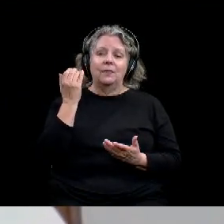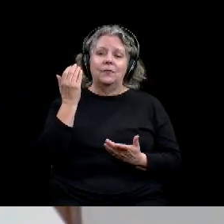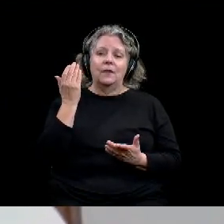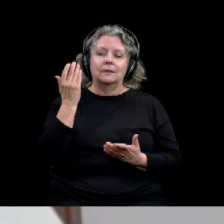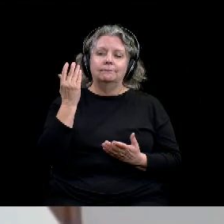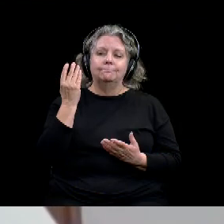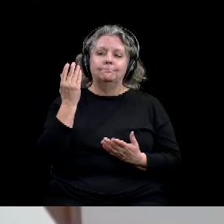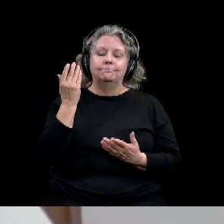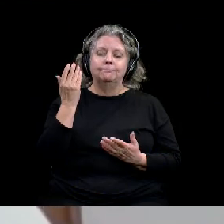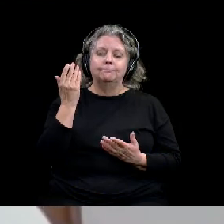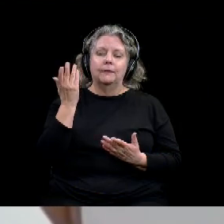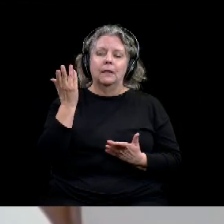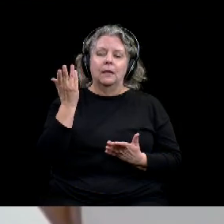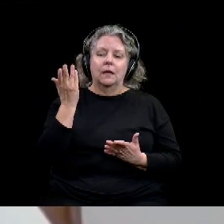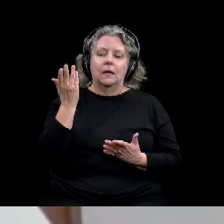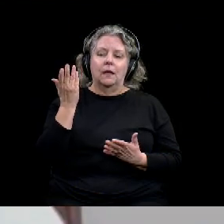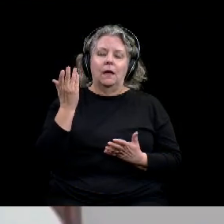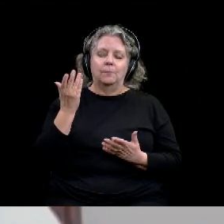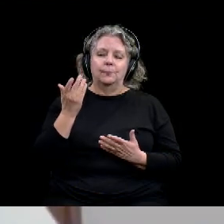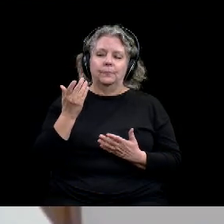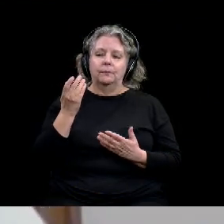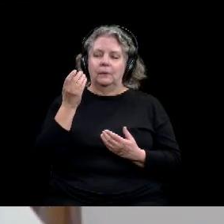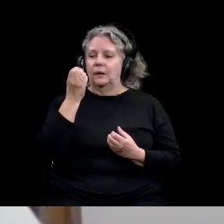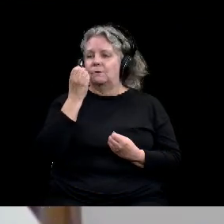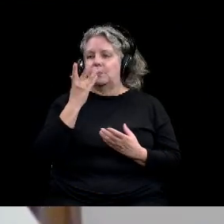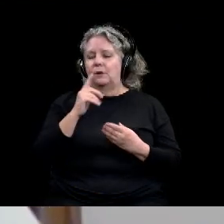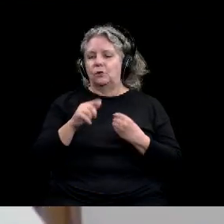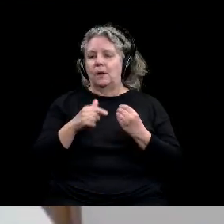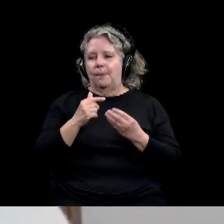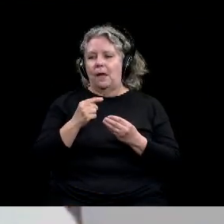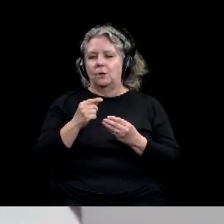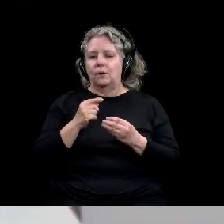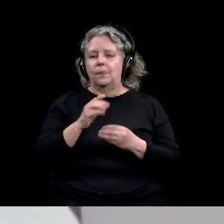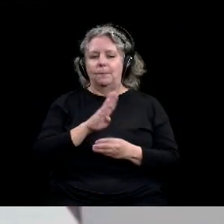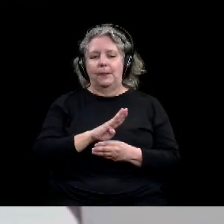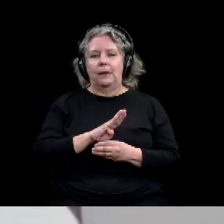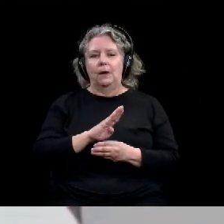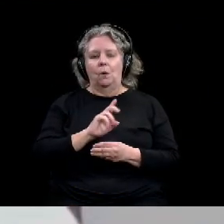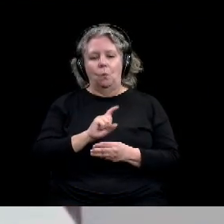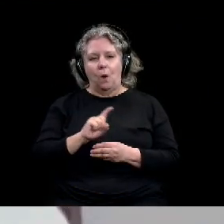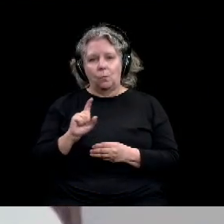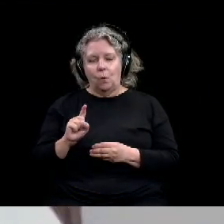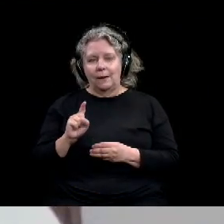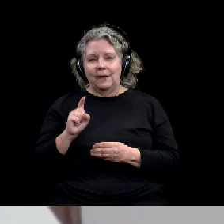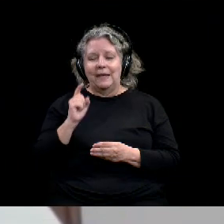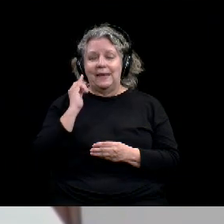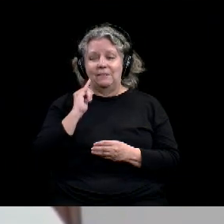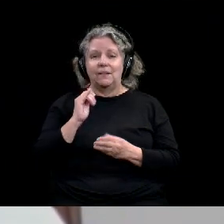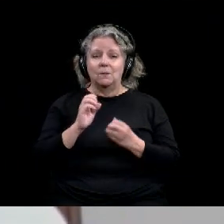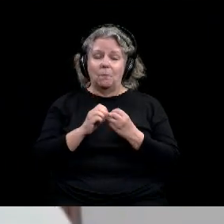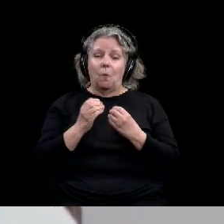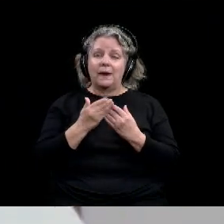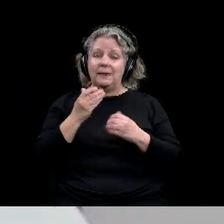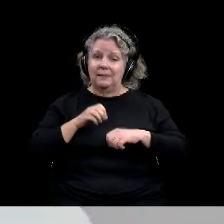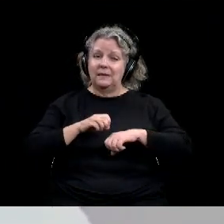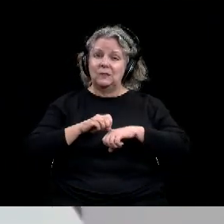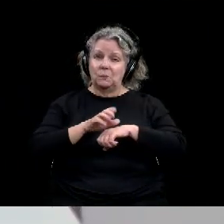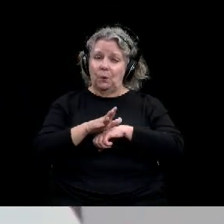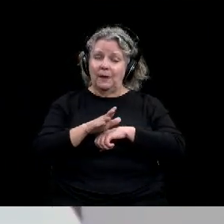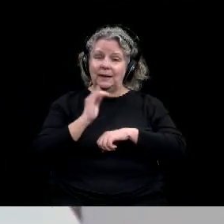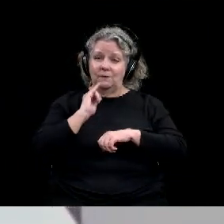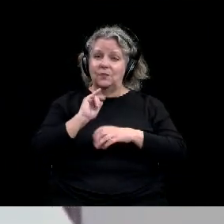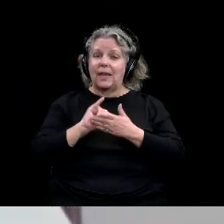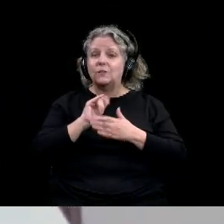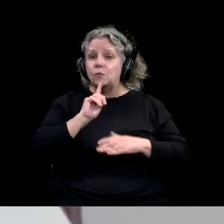indeed true, if it's accurate that the preliminary data, if it's right that this is